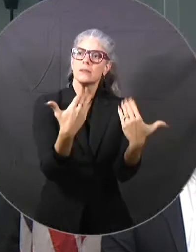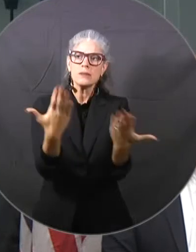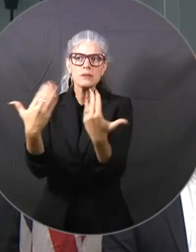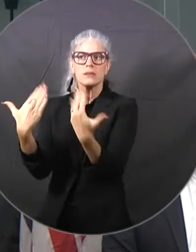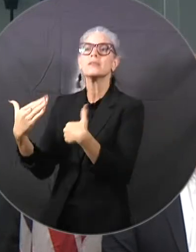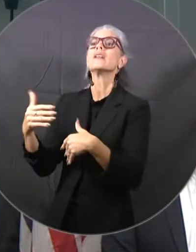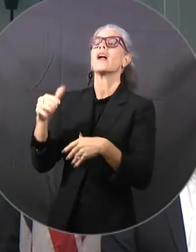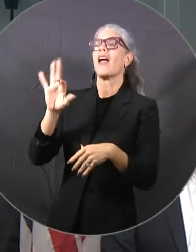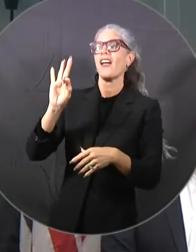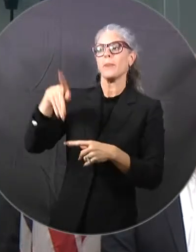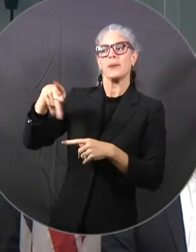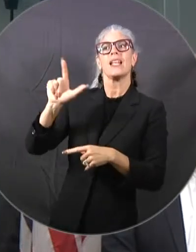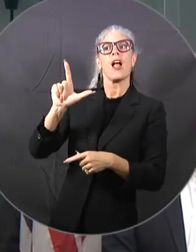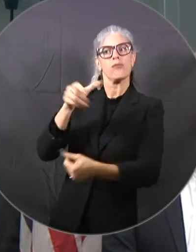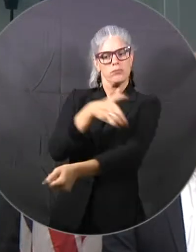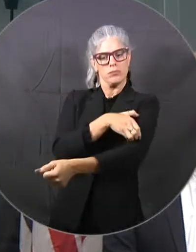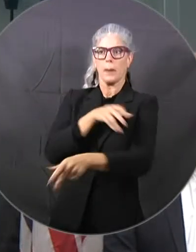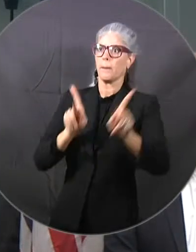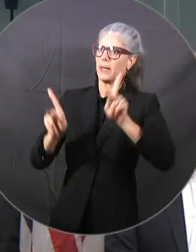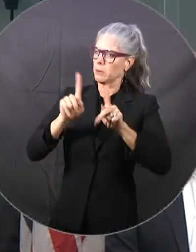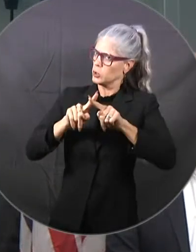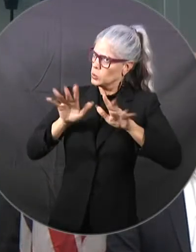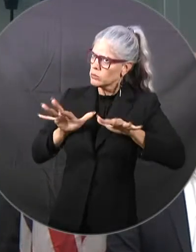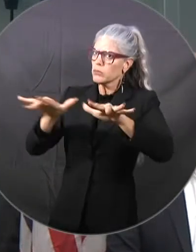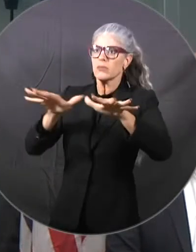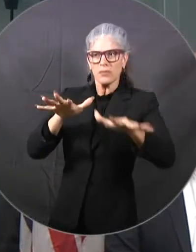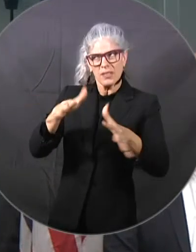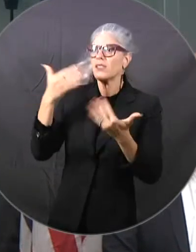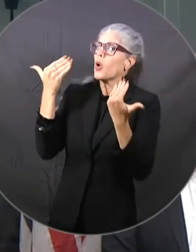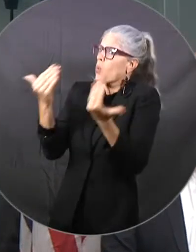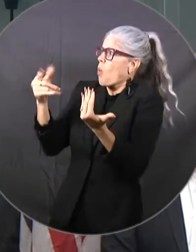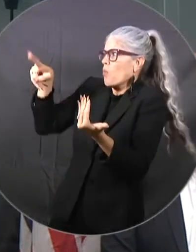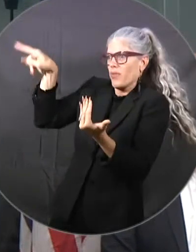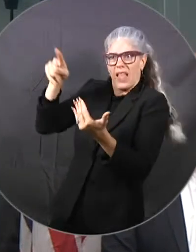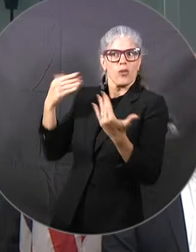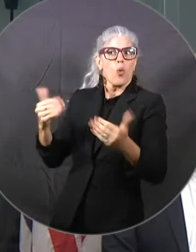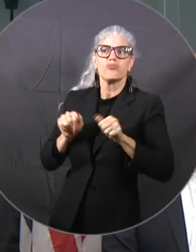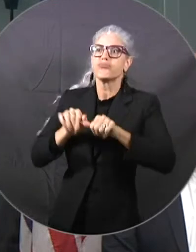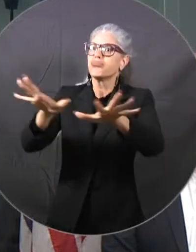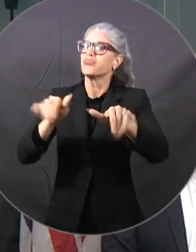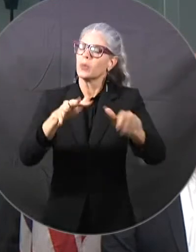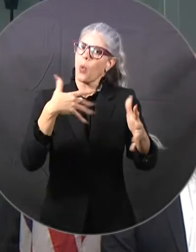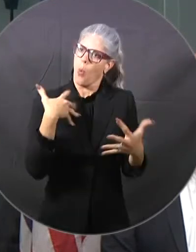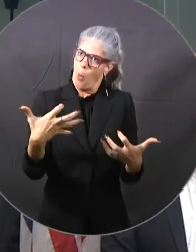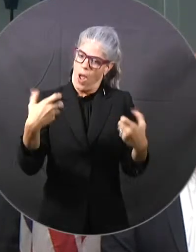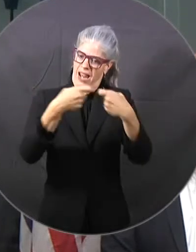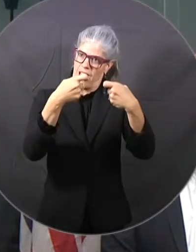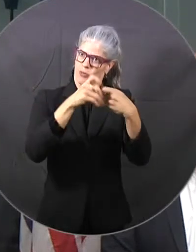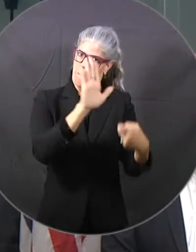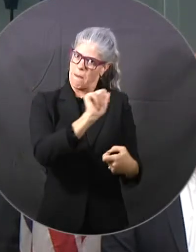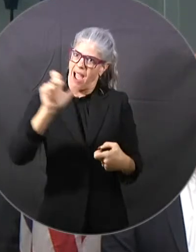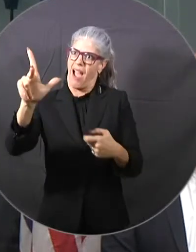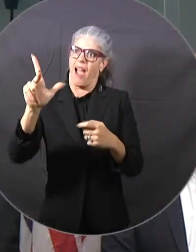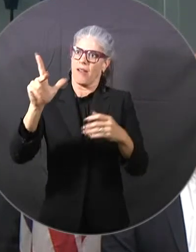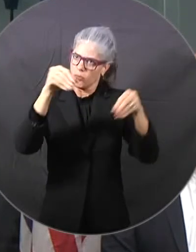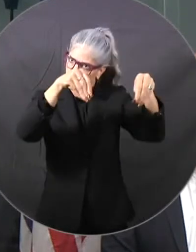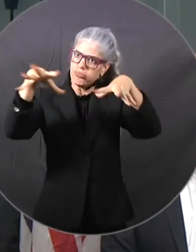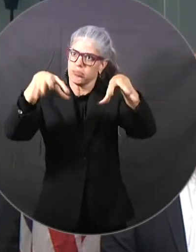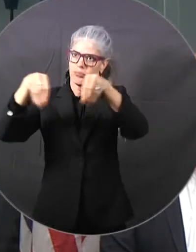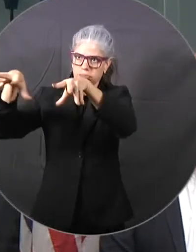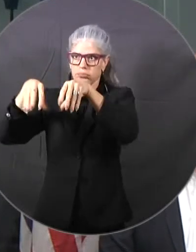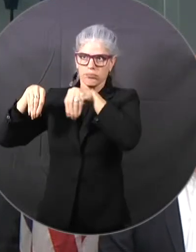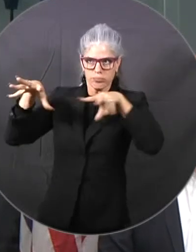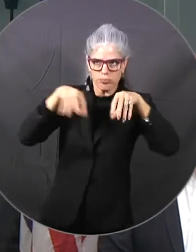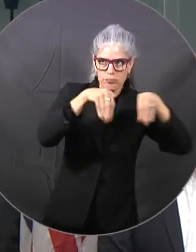get power back on as soon as possible. We've been working with the counties to make sure they know that we stand ready to assist